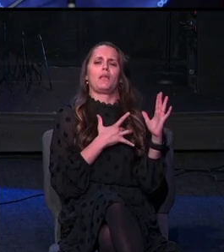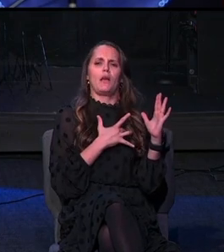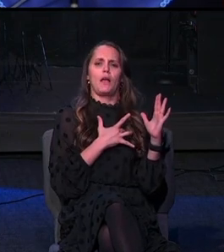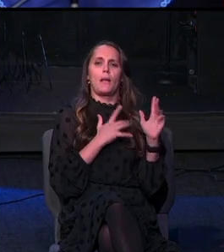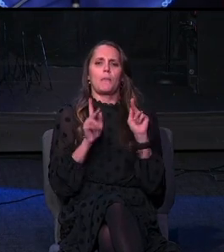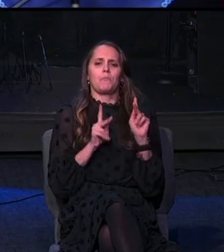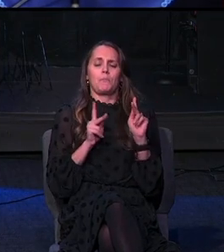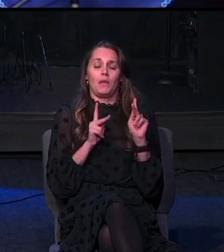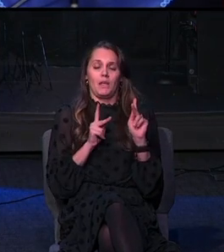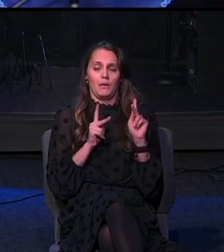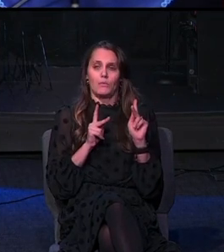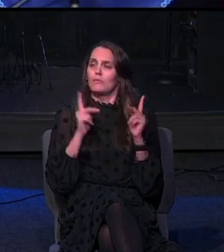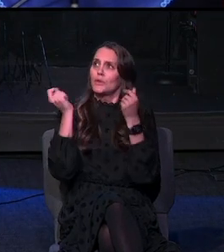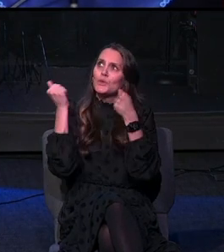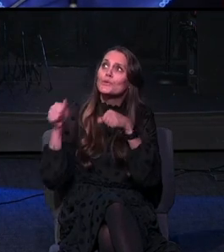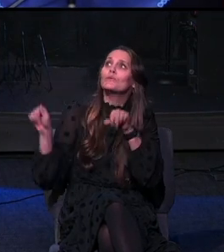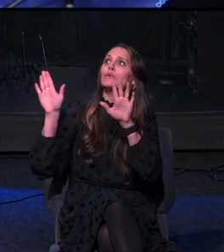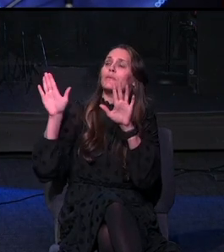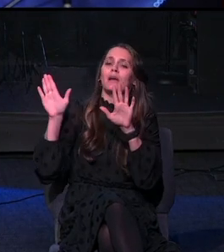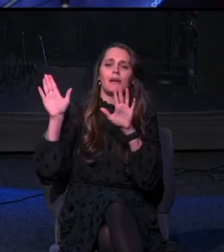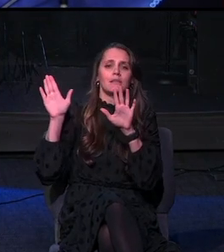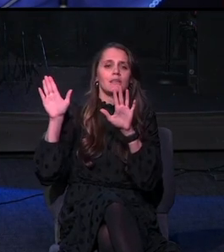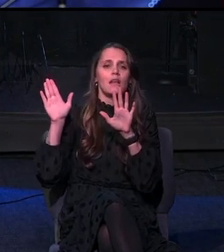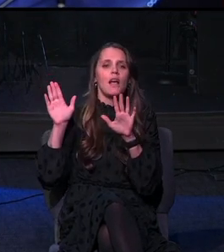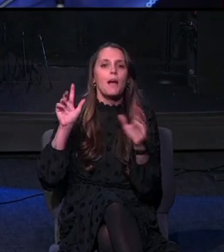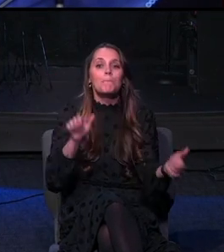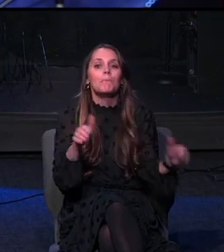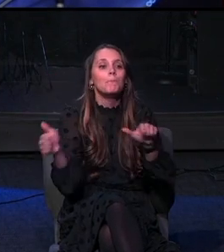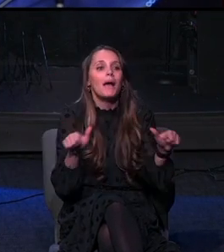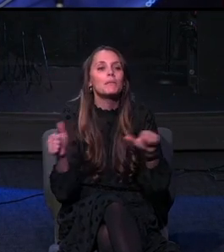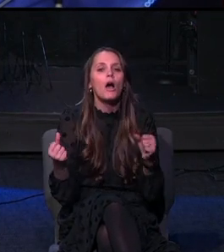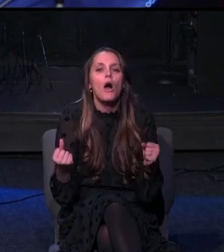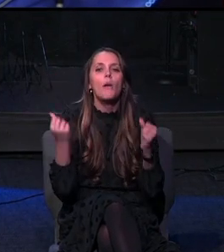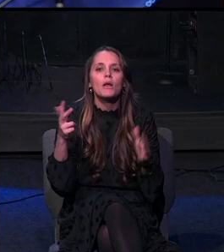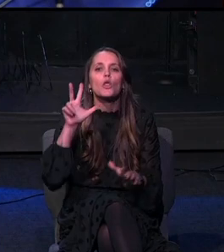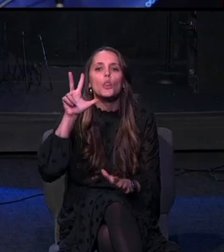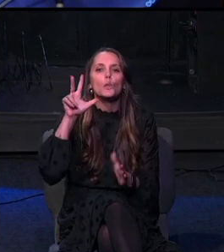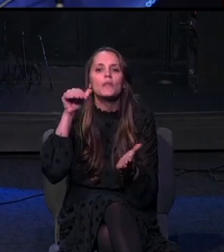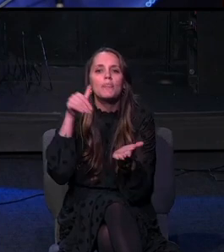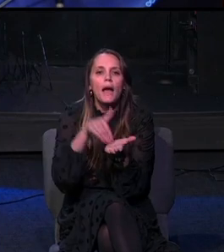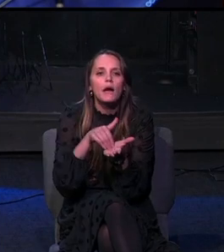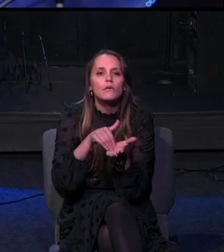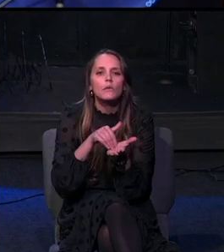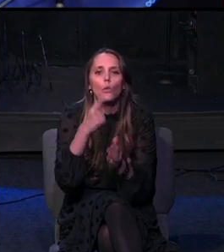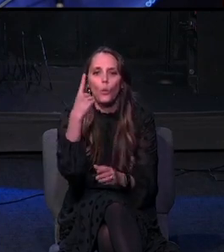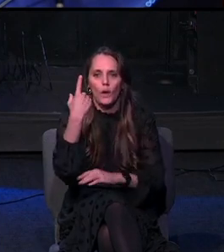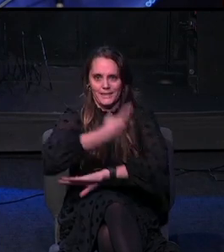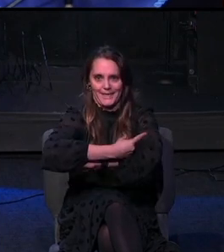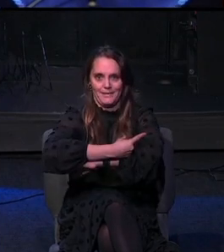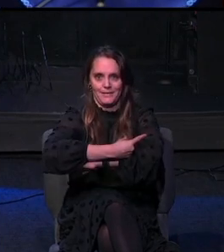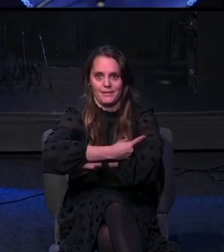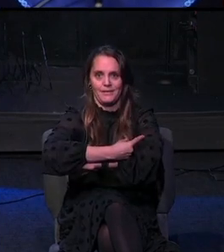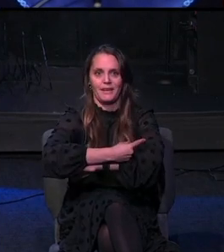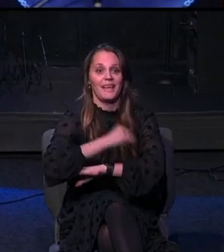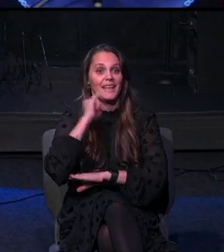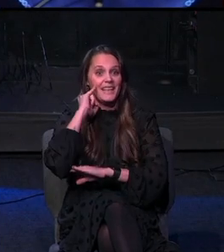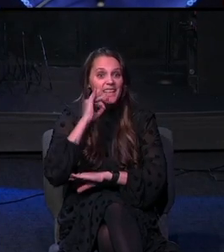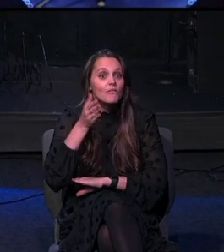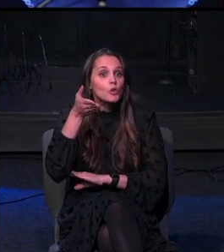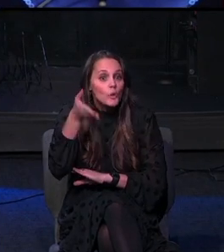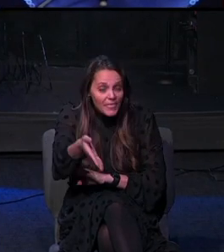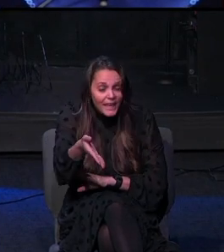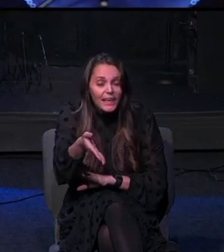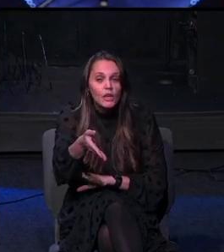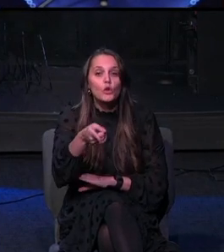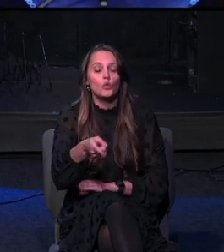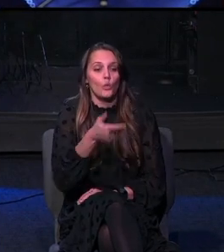repented, and it says they baptized 3,000 people in one day. This, if you were there, if you were watching